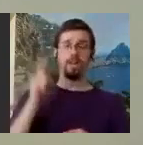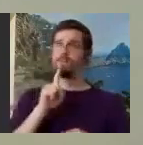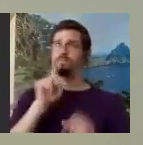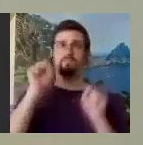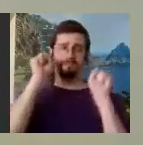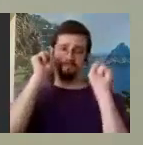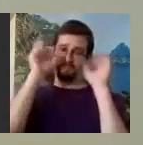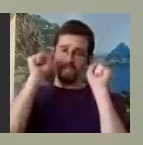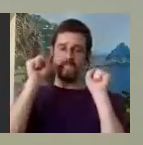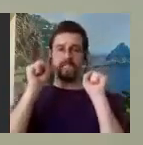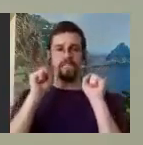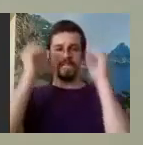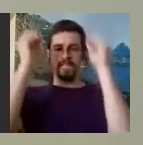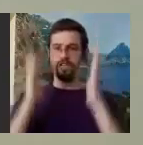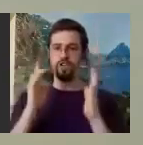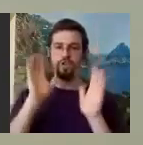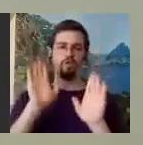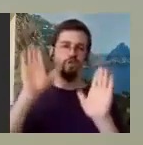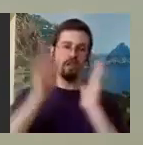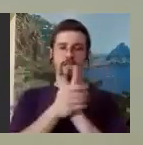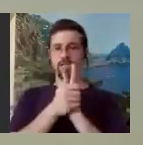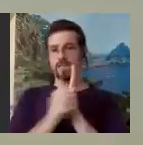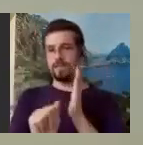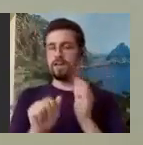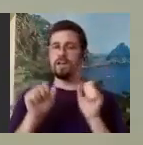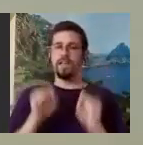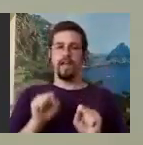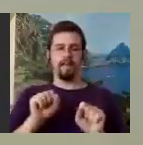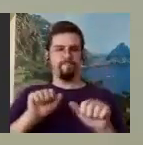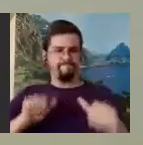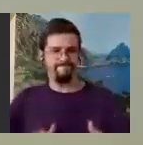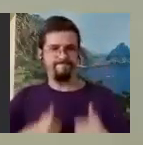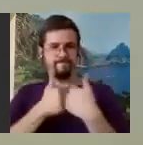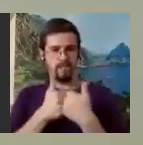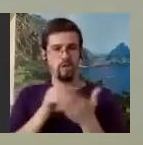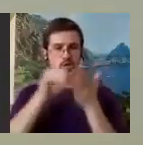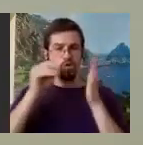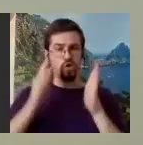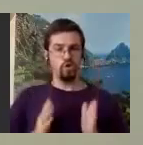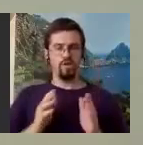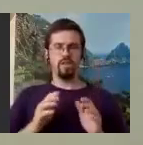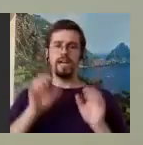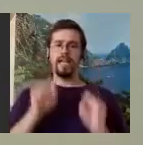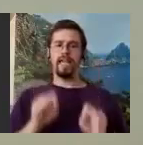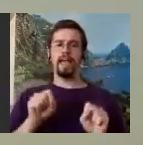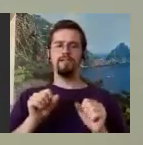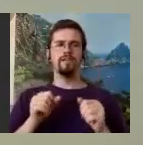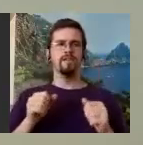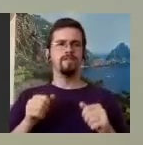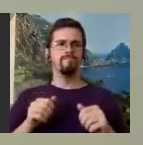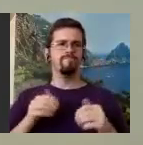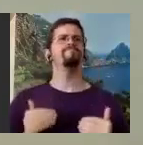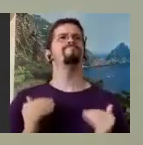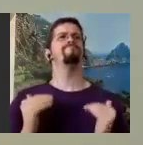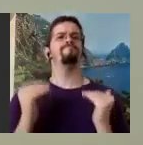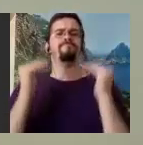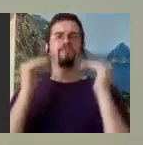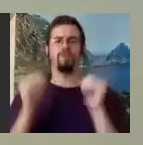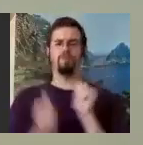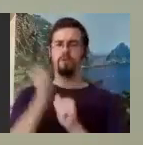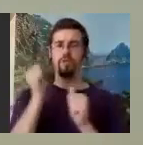environment where deaf children receive attention and support. I had the honor of meeting Stefan Waherman as an